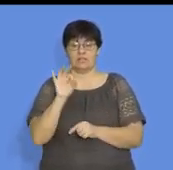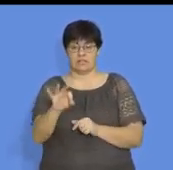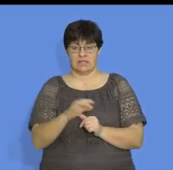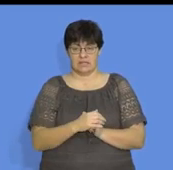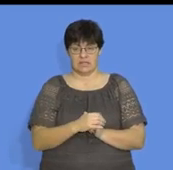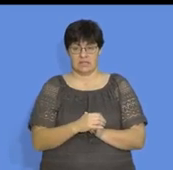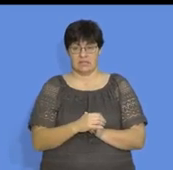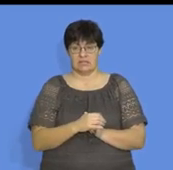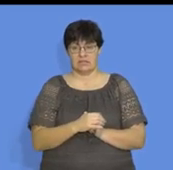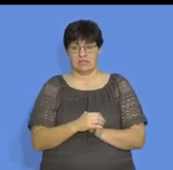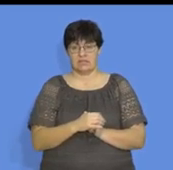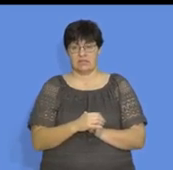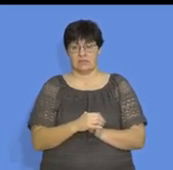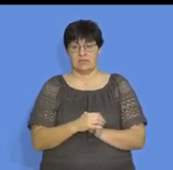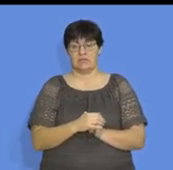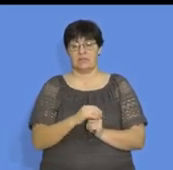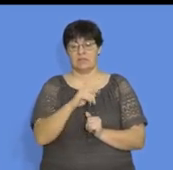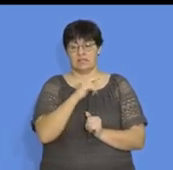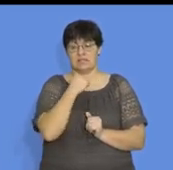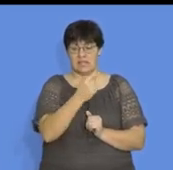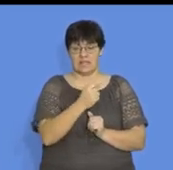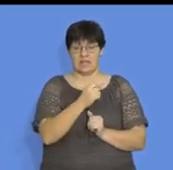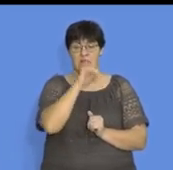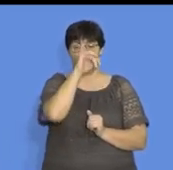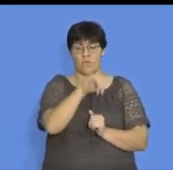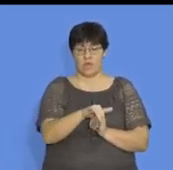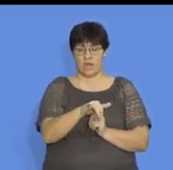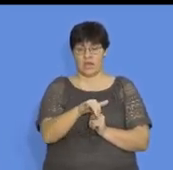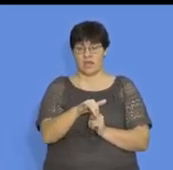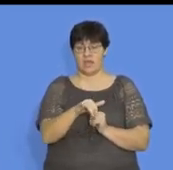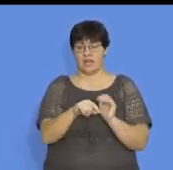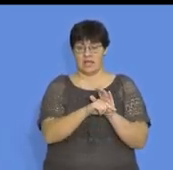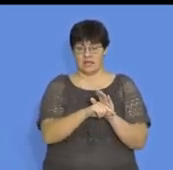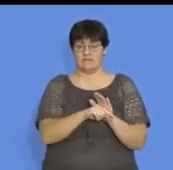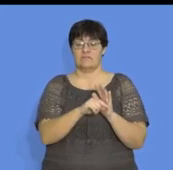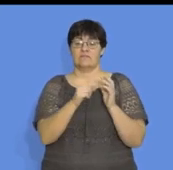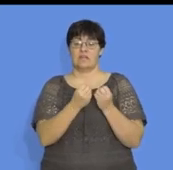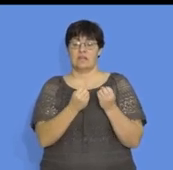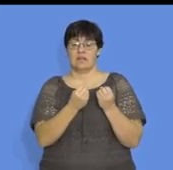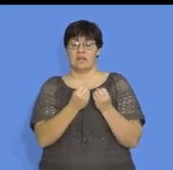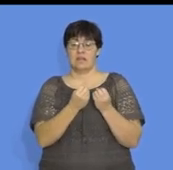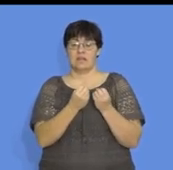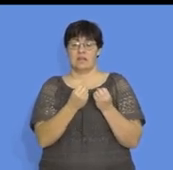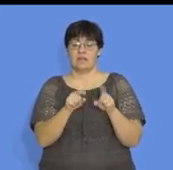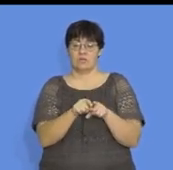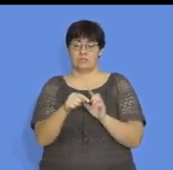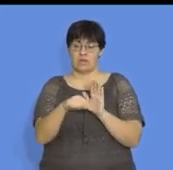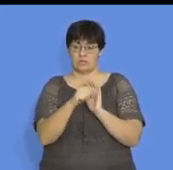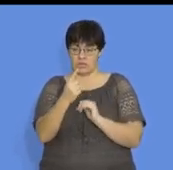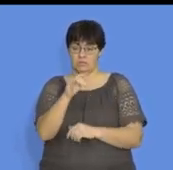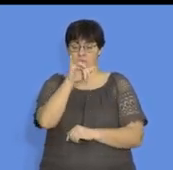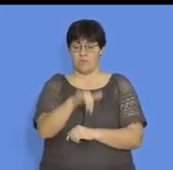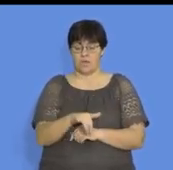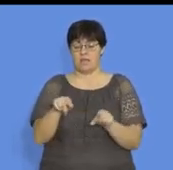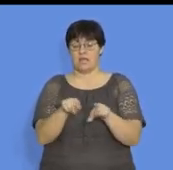3, which will therefore make negative y is equals to minus 1, then my y will be equals